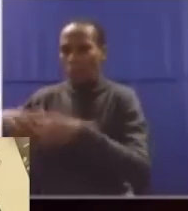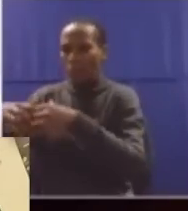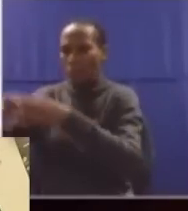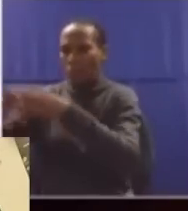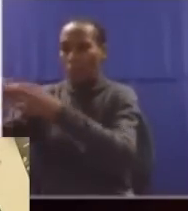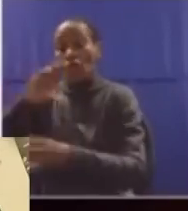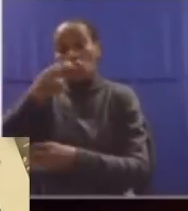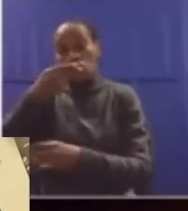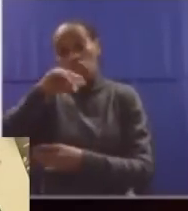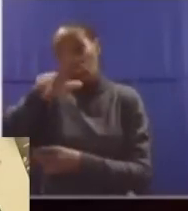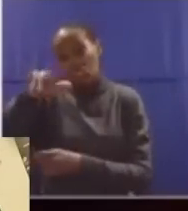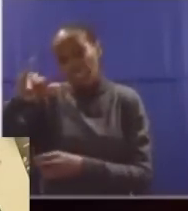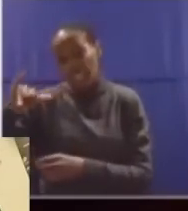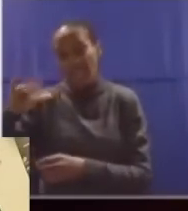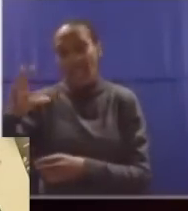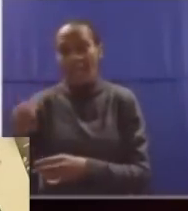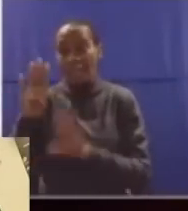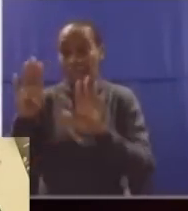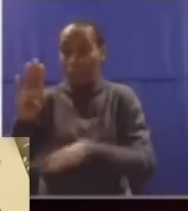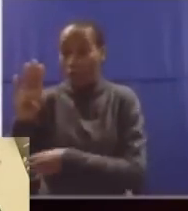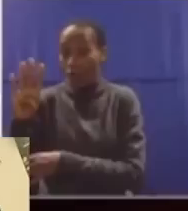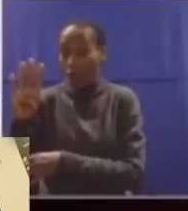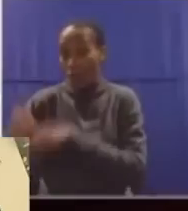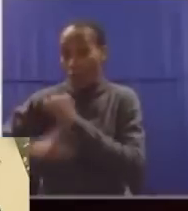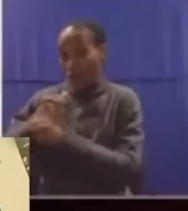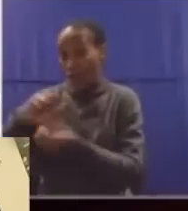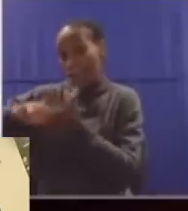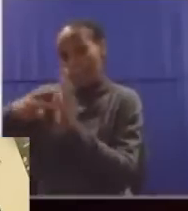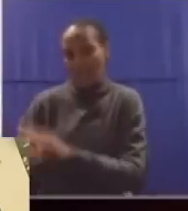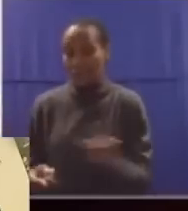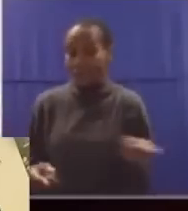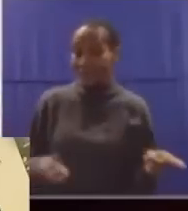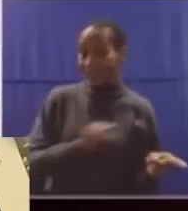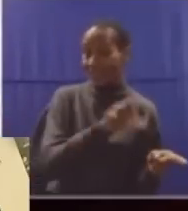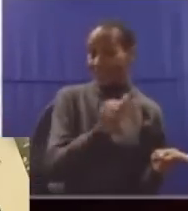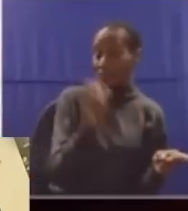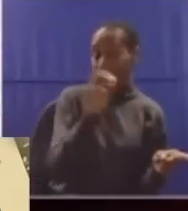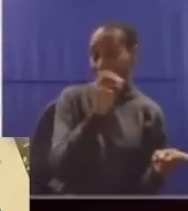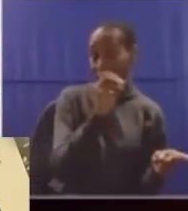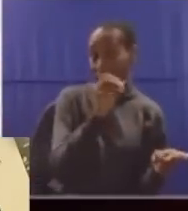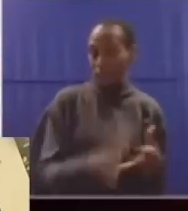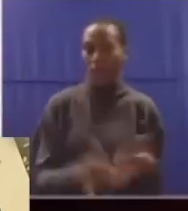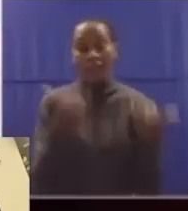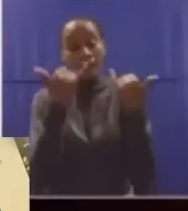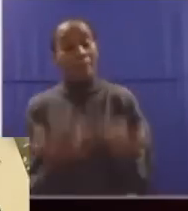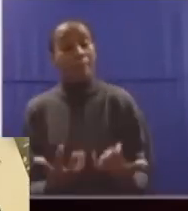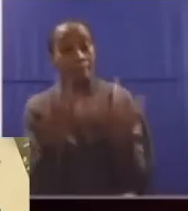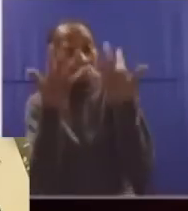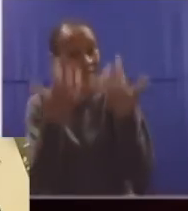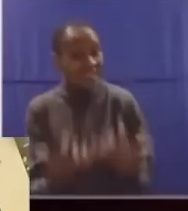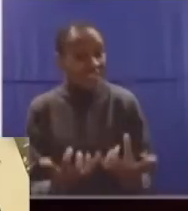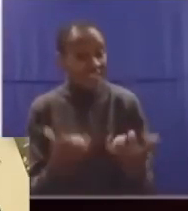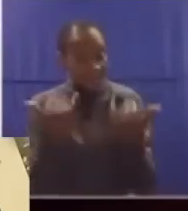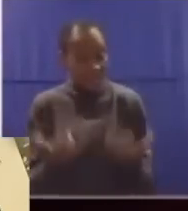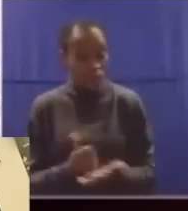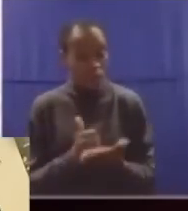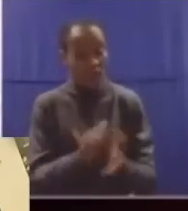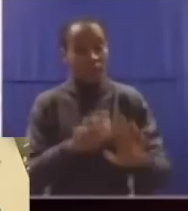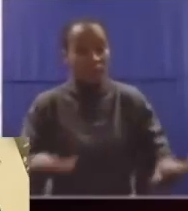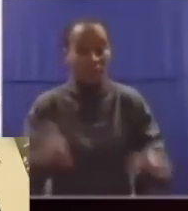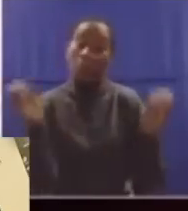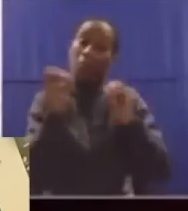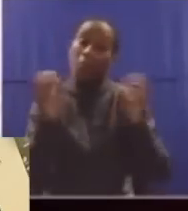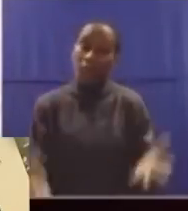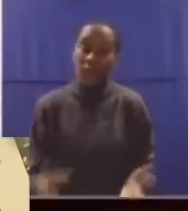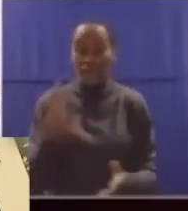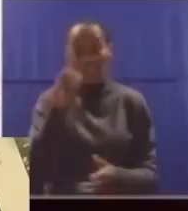has detailed a 4-year plan. Not South Africa. Currently, there's no budgeted national catch-up plan, just talk.